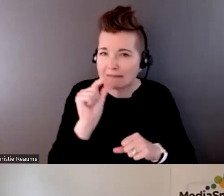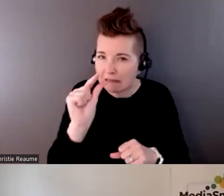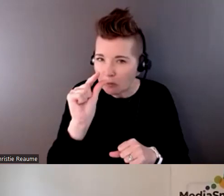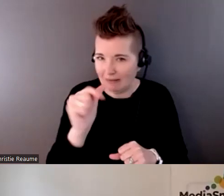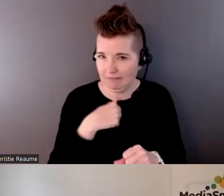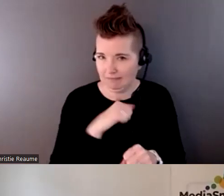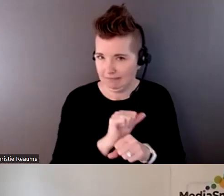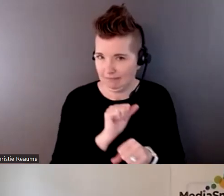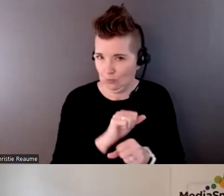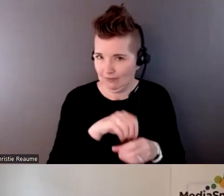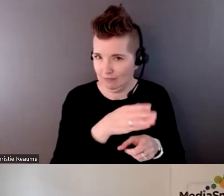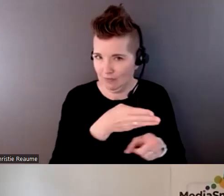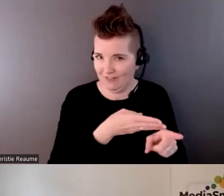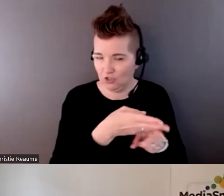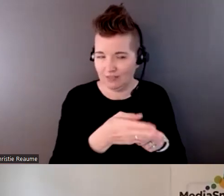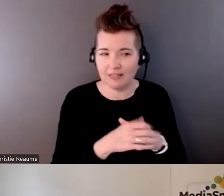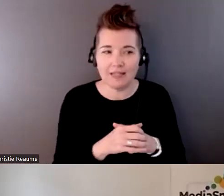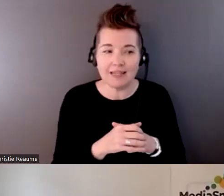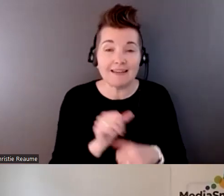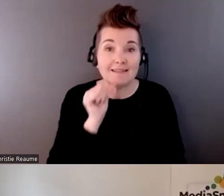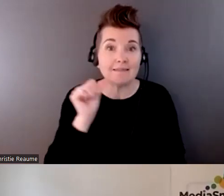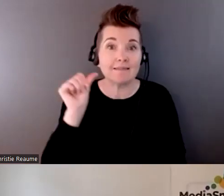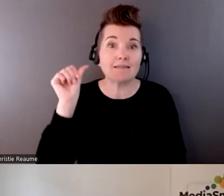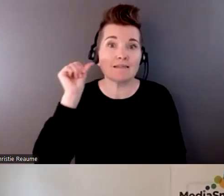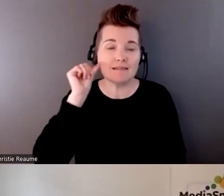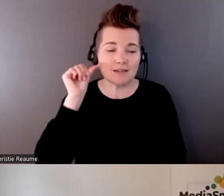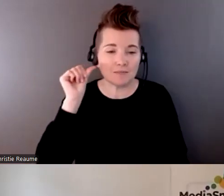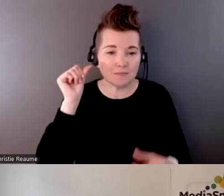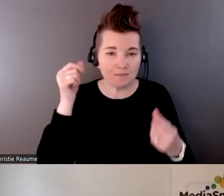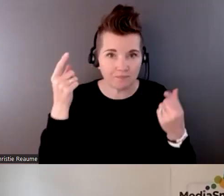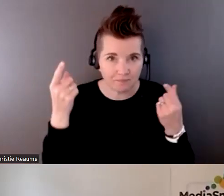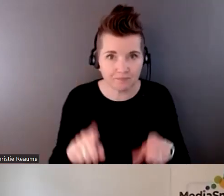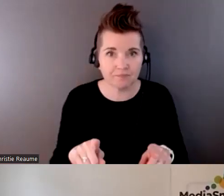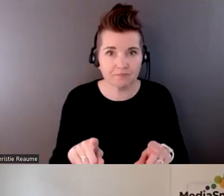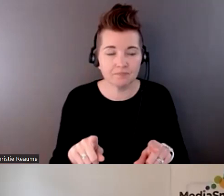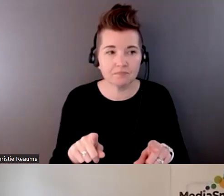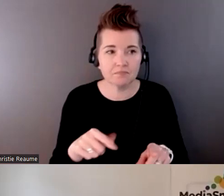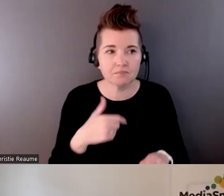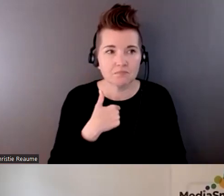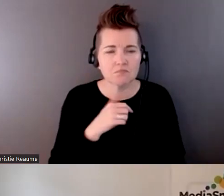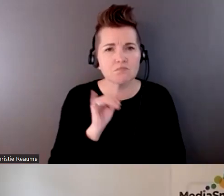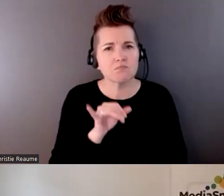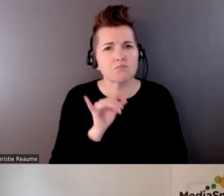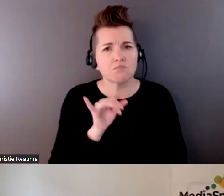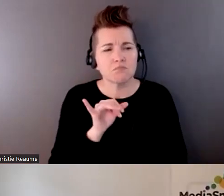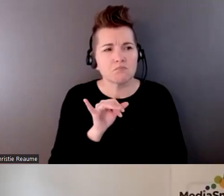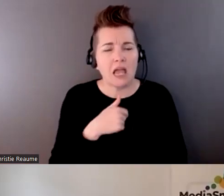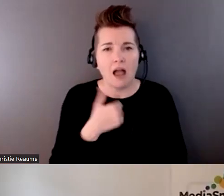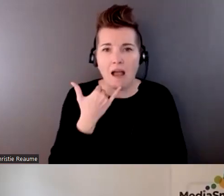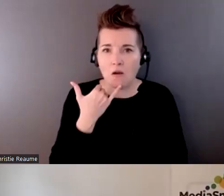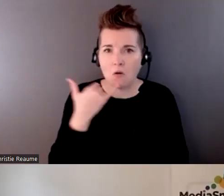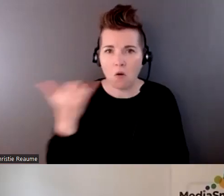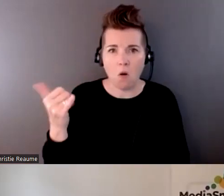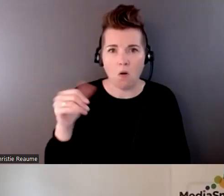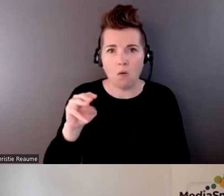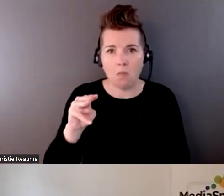think it's uh yesterday I had an experience and I was just interested so I called Microsoft and got a